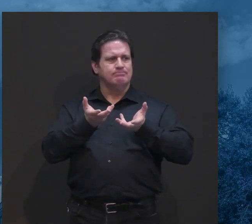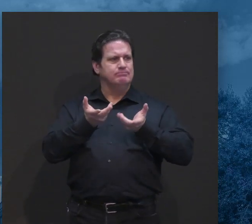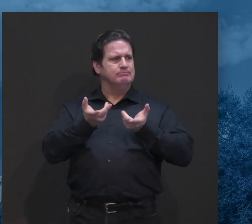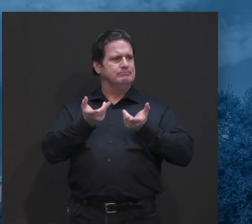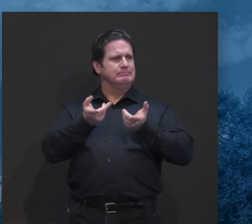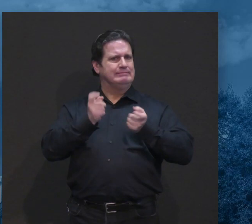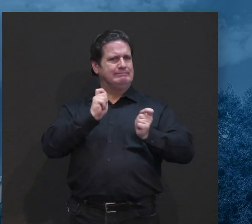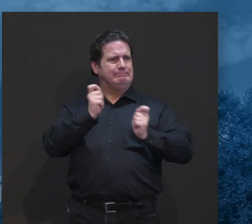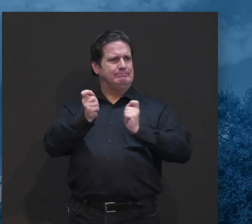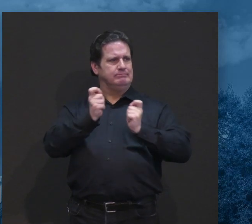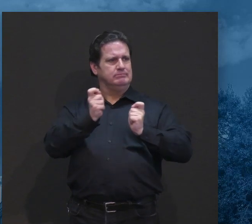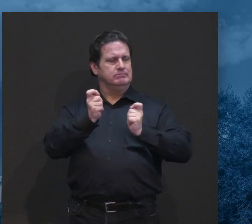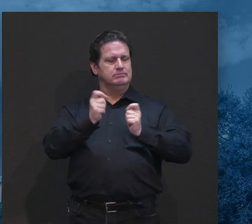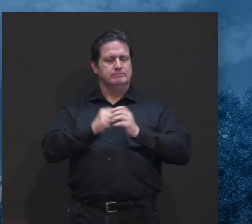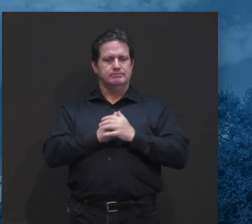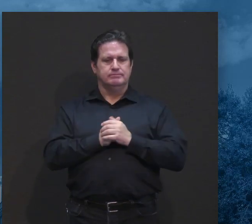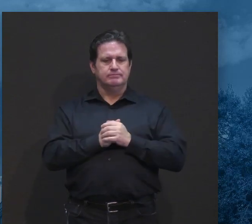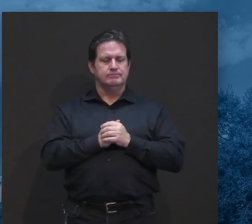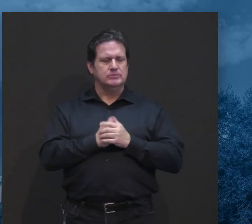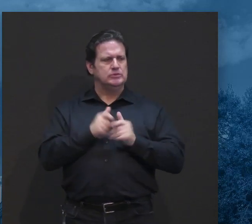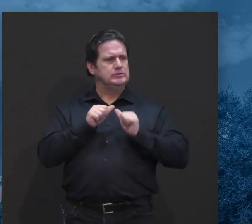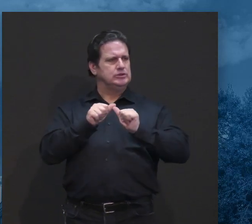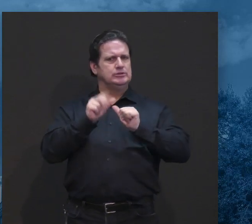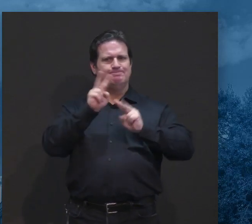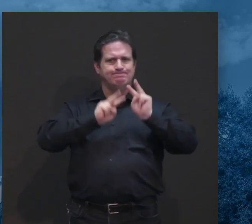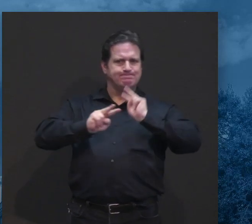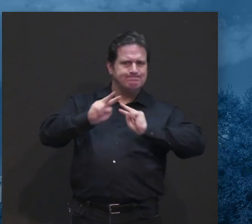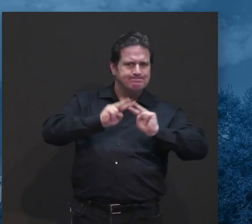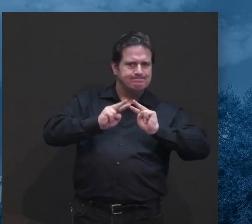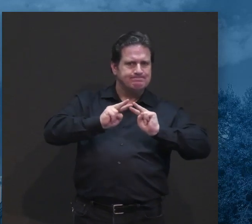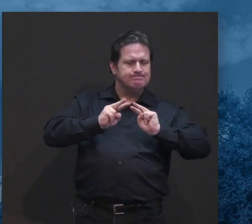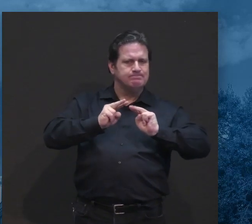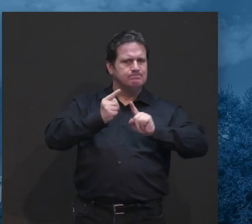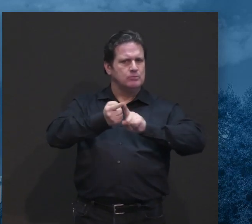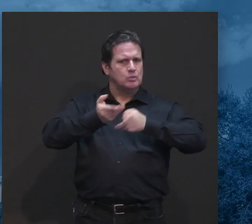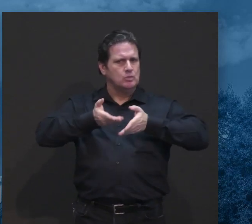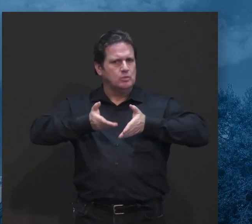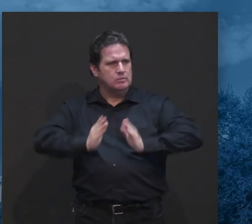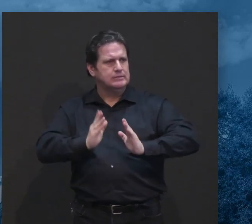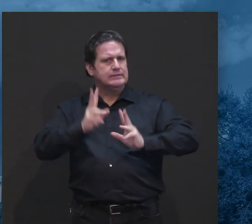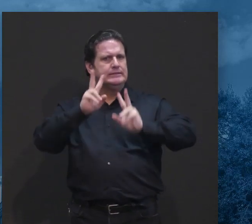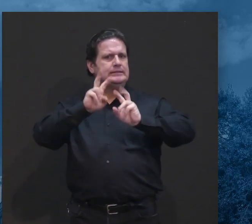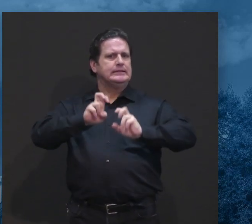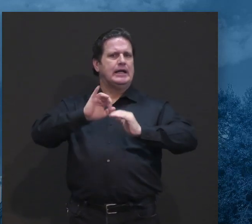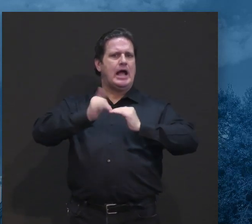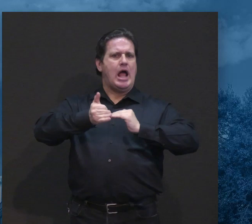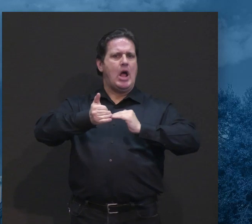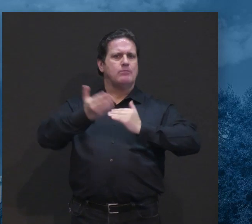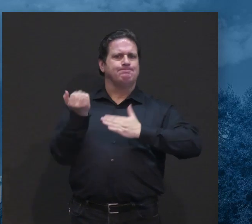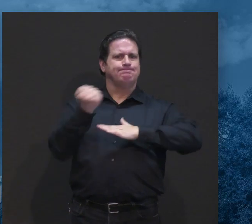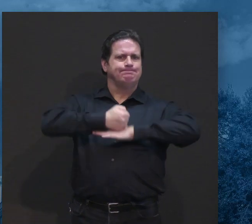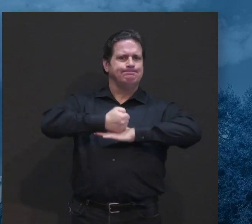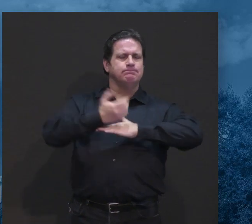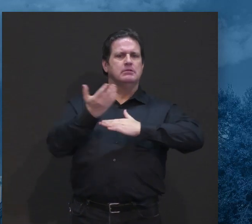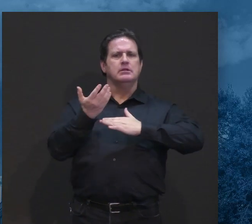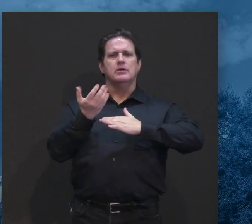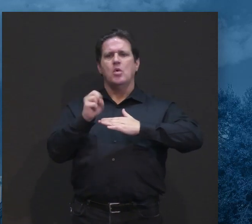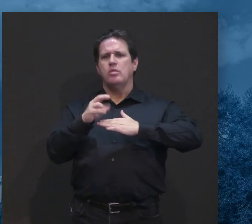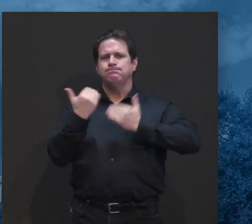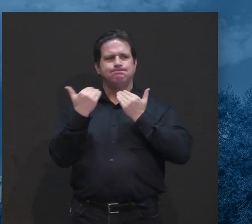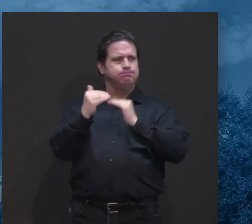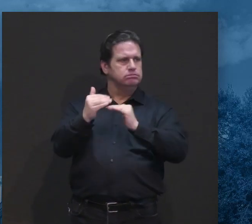whose business is restricted. So we'll continue to do that assessment. We'll continue to lobby for a